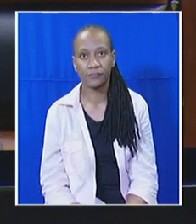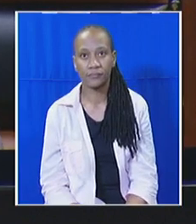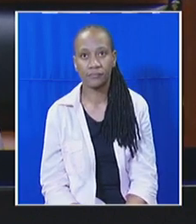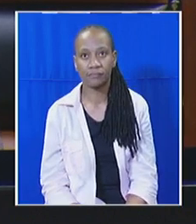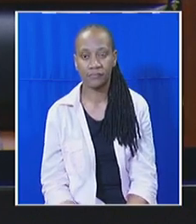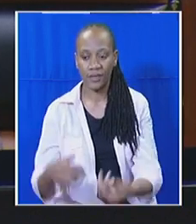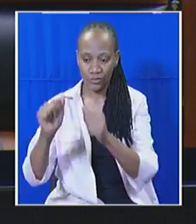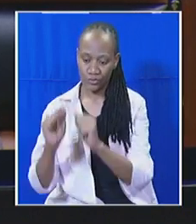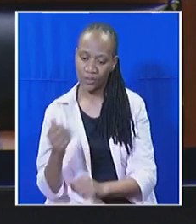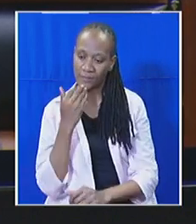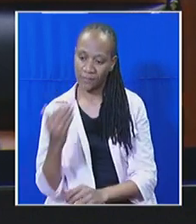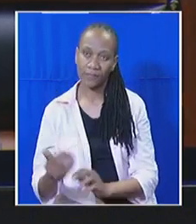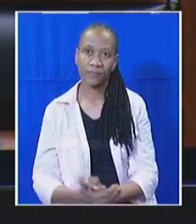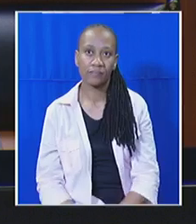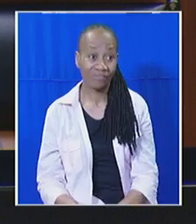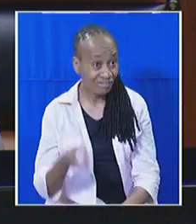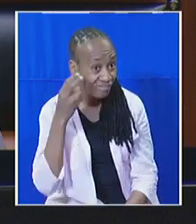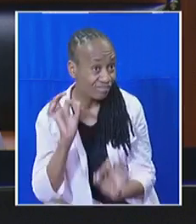Thank you, House Chair. Can you hear me?